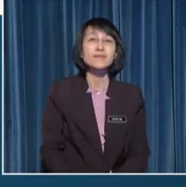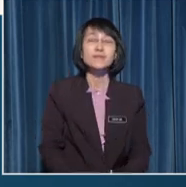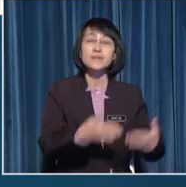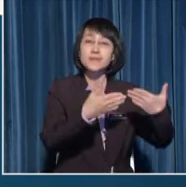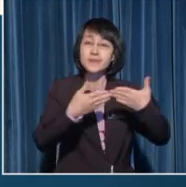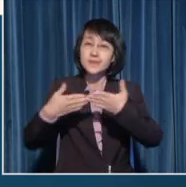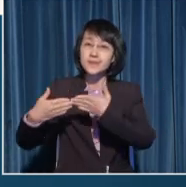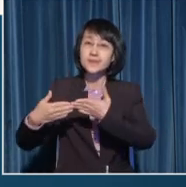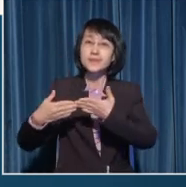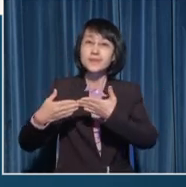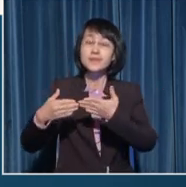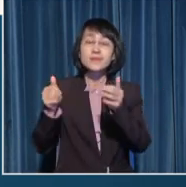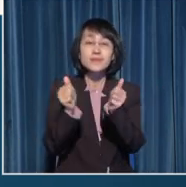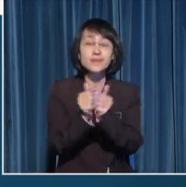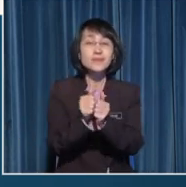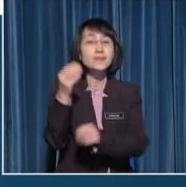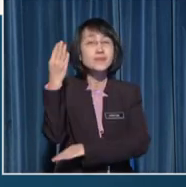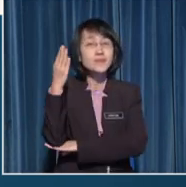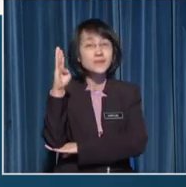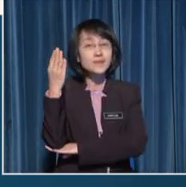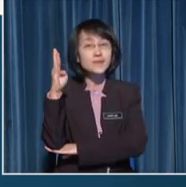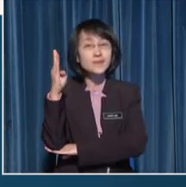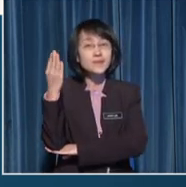Continue with blue.